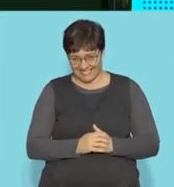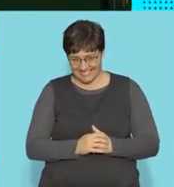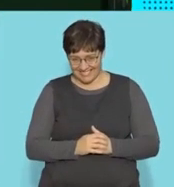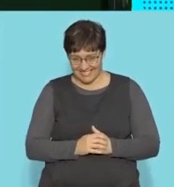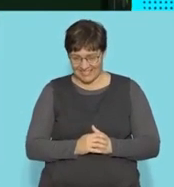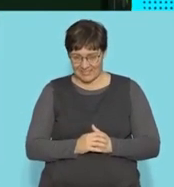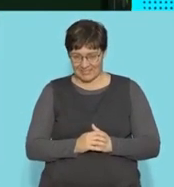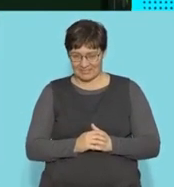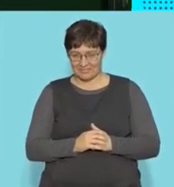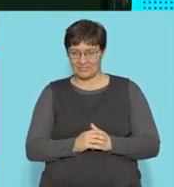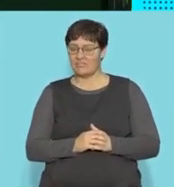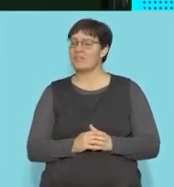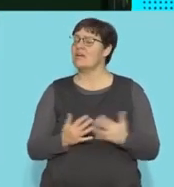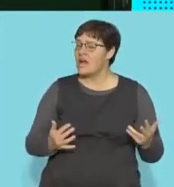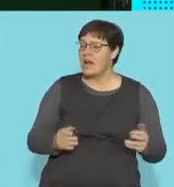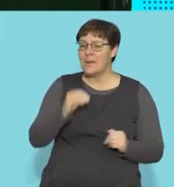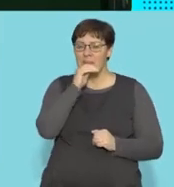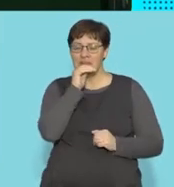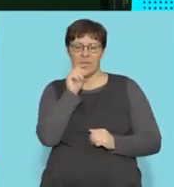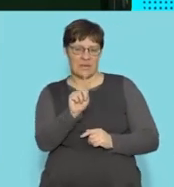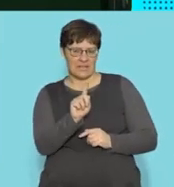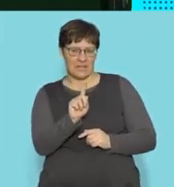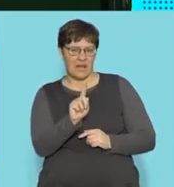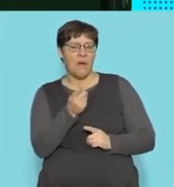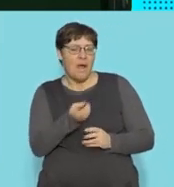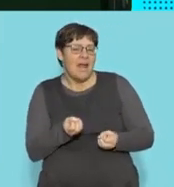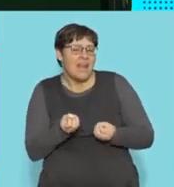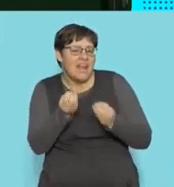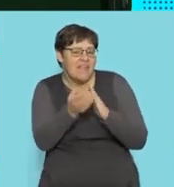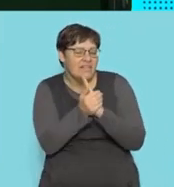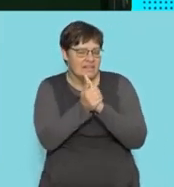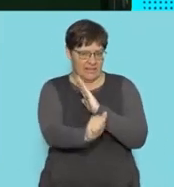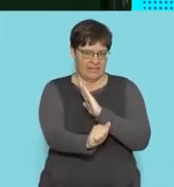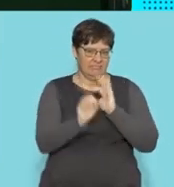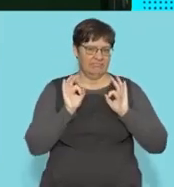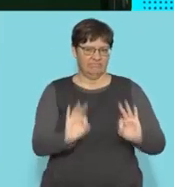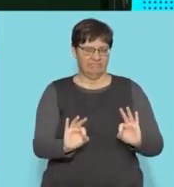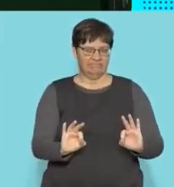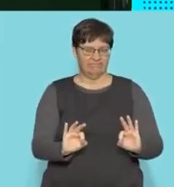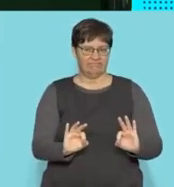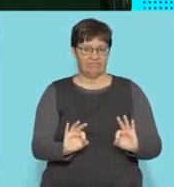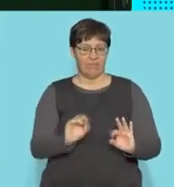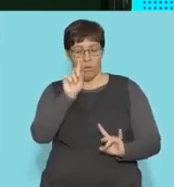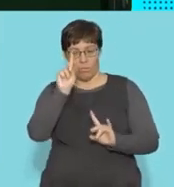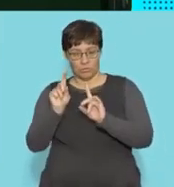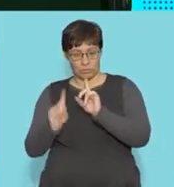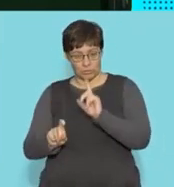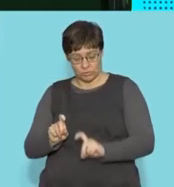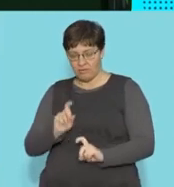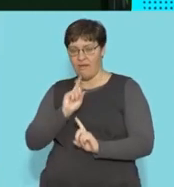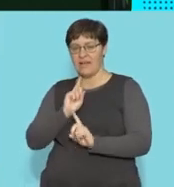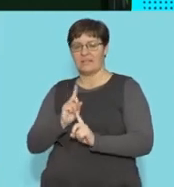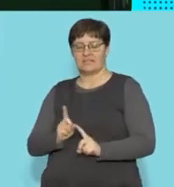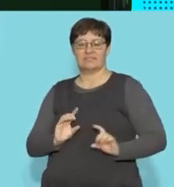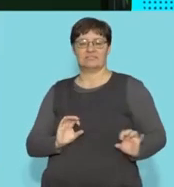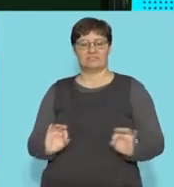to tests and exams, which means that we're going to equip you with skills to answer the